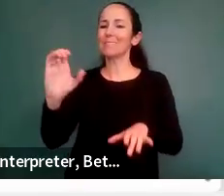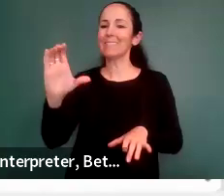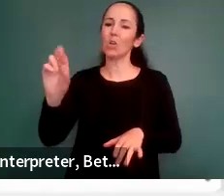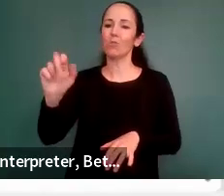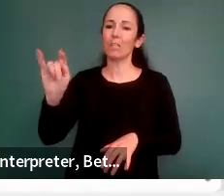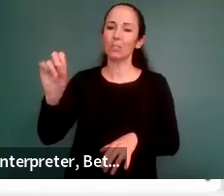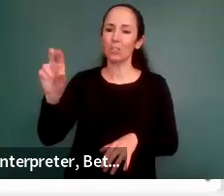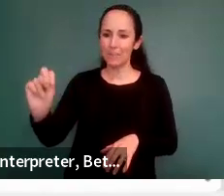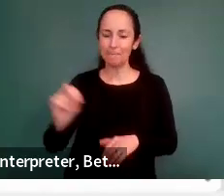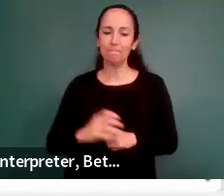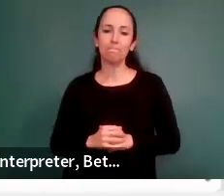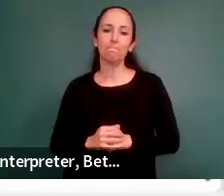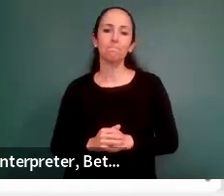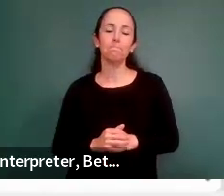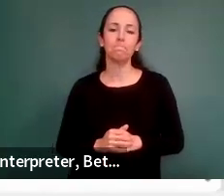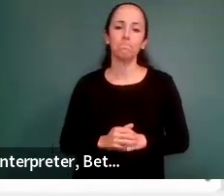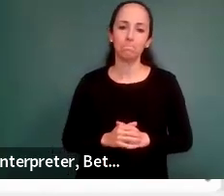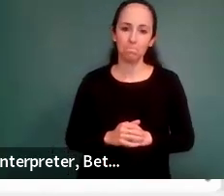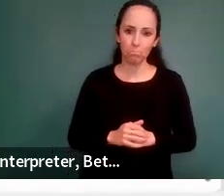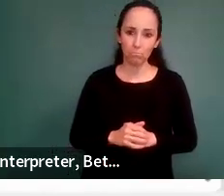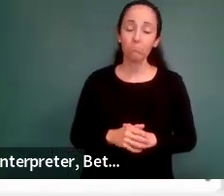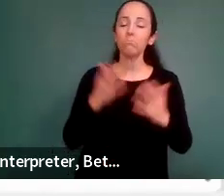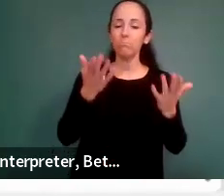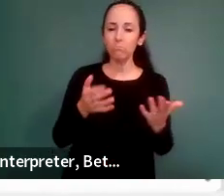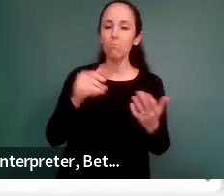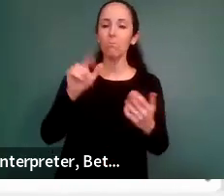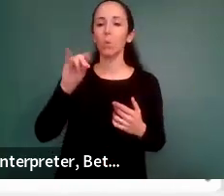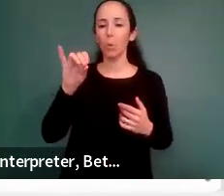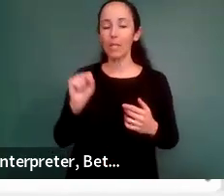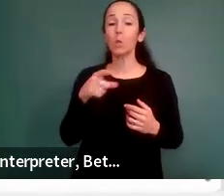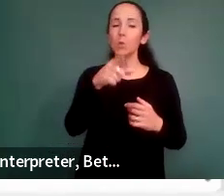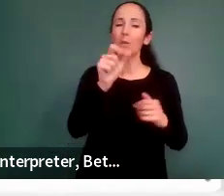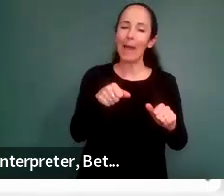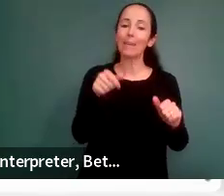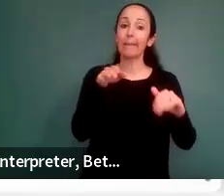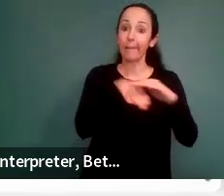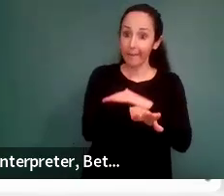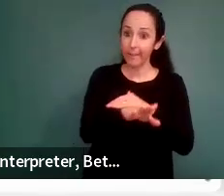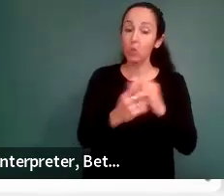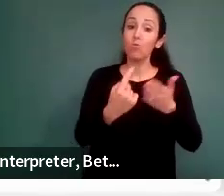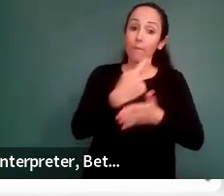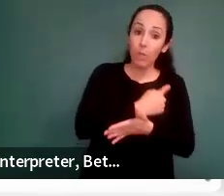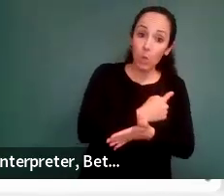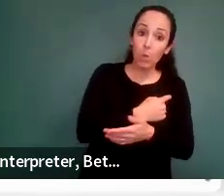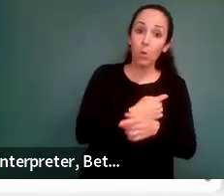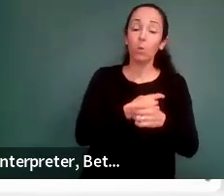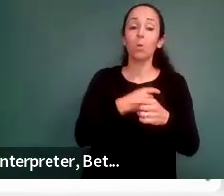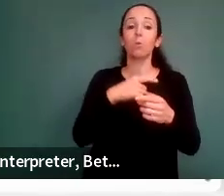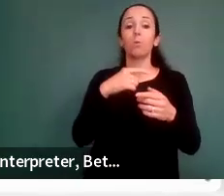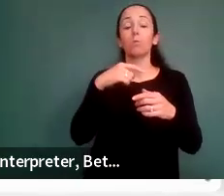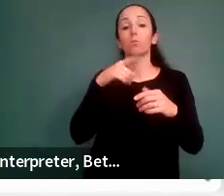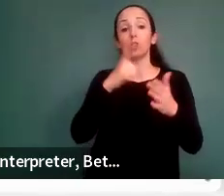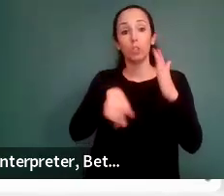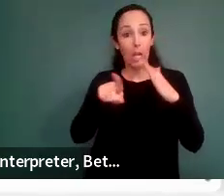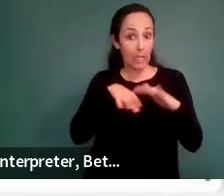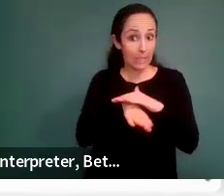us, splitting the difference and adding our own touch by putting the word university, let's just accept it and save